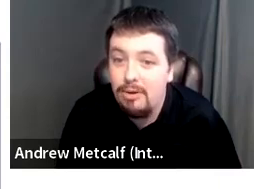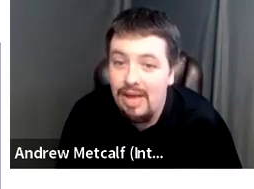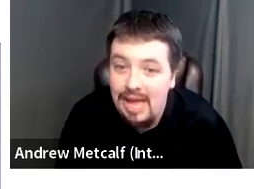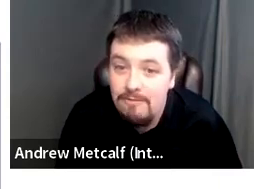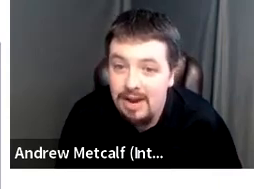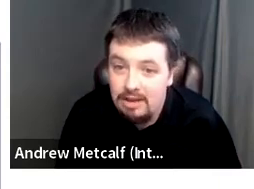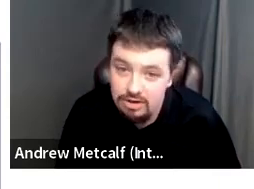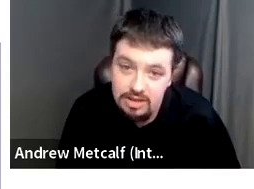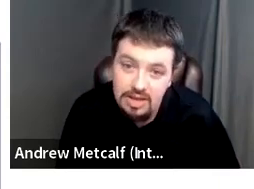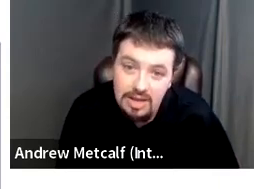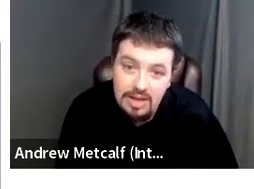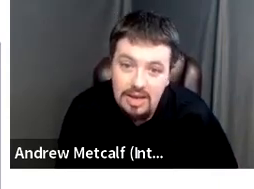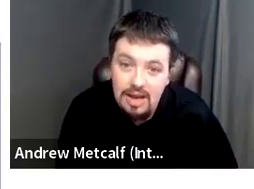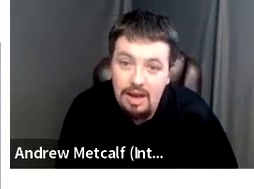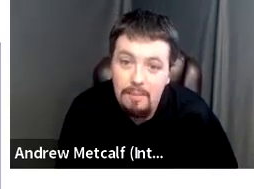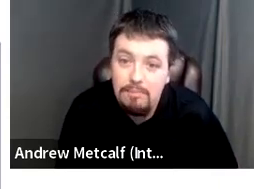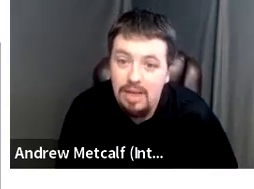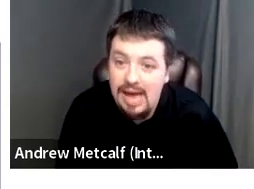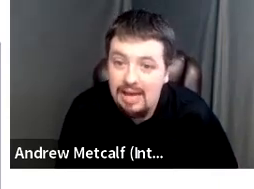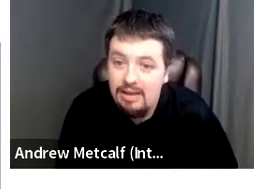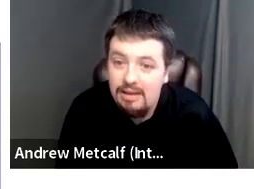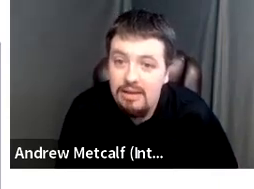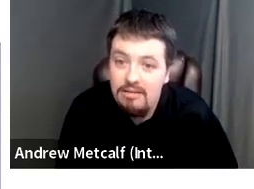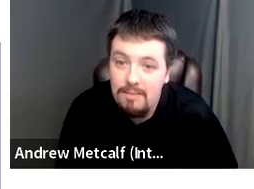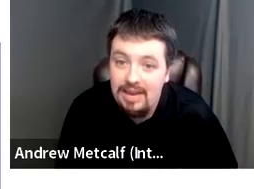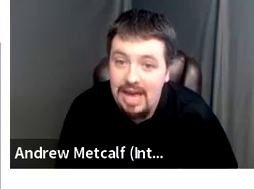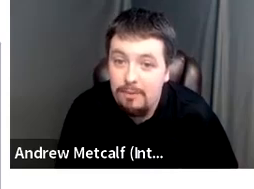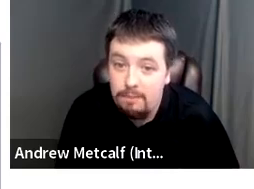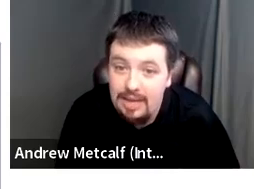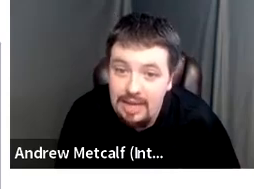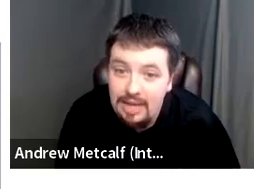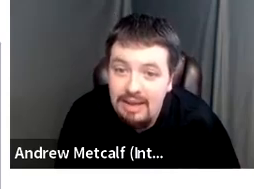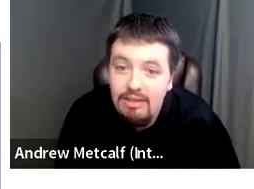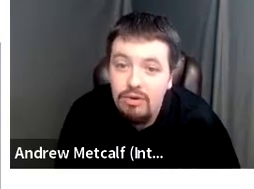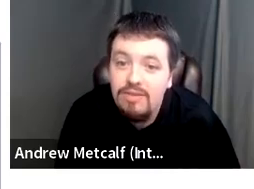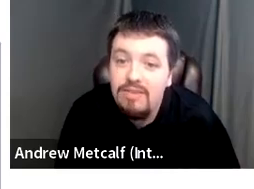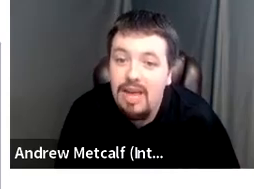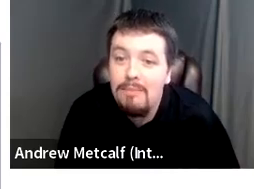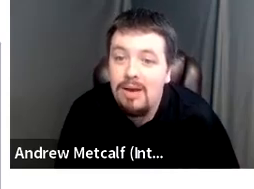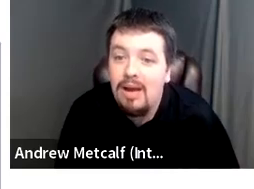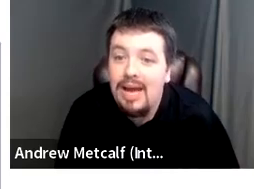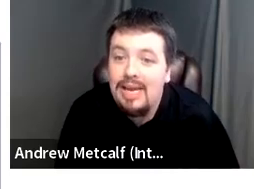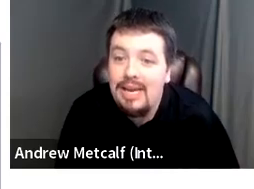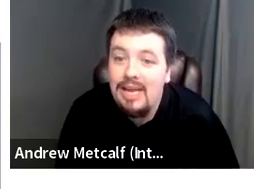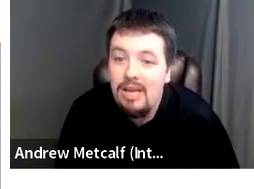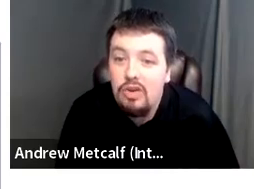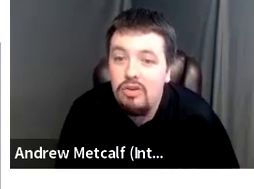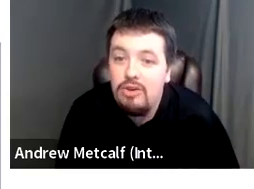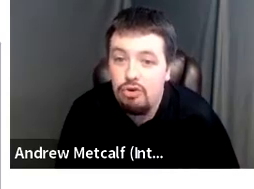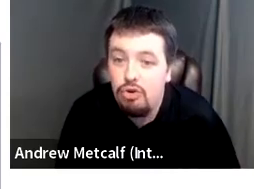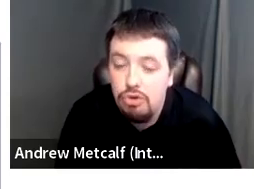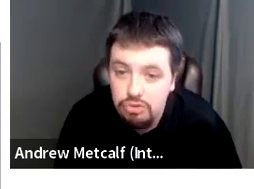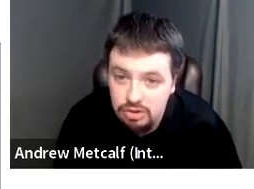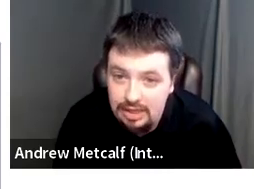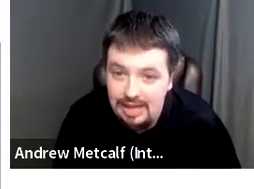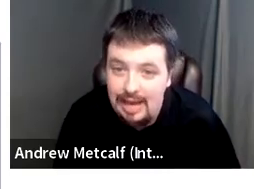have a capital A for Asian. Black, some have a capital B. It's sort of the same identity. It just means